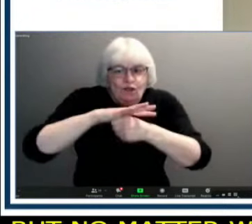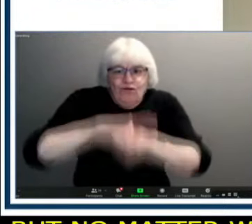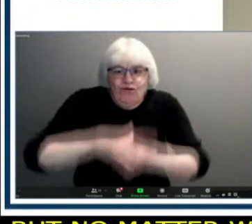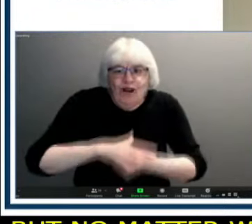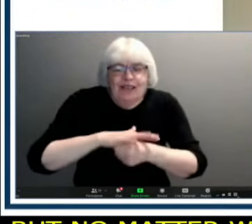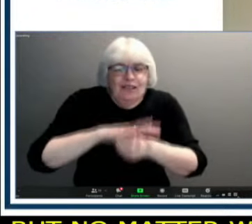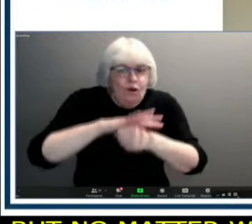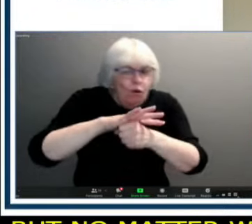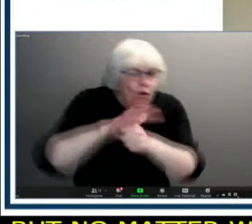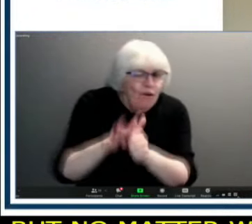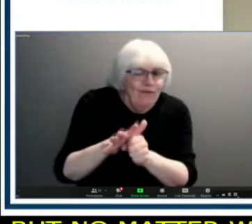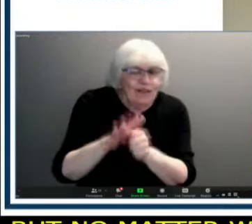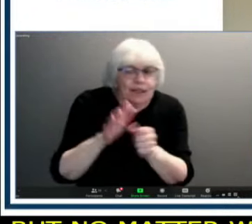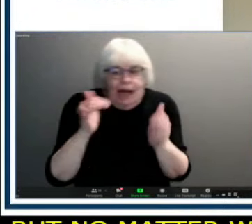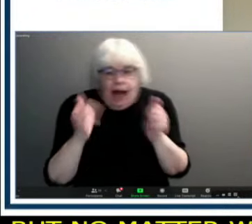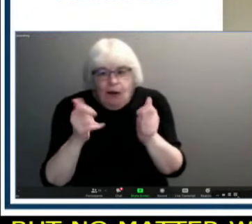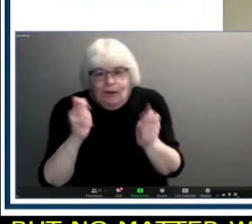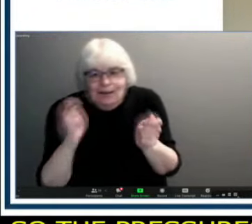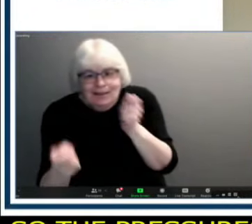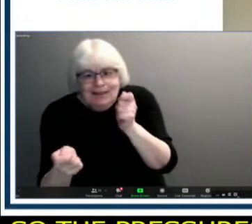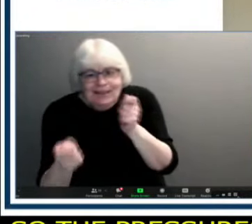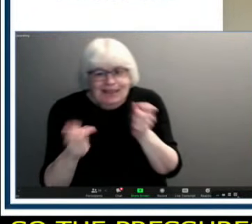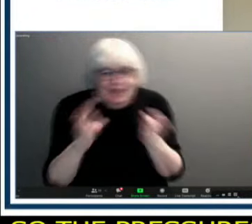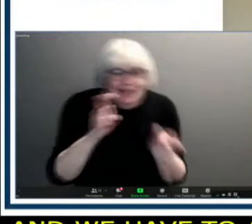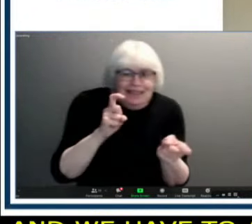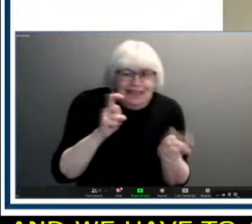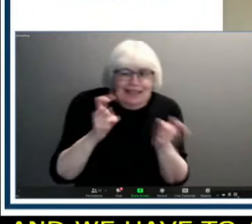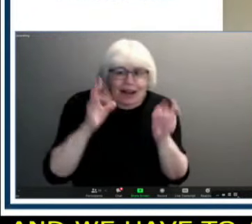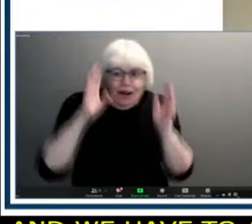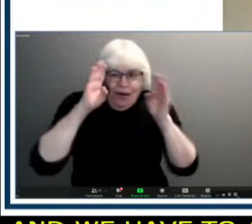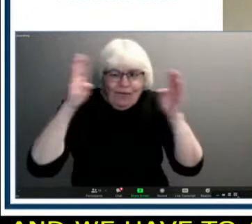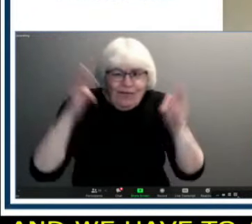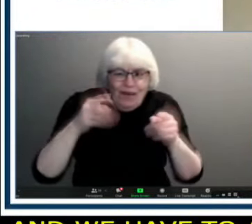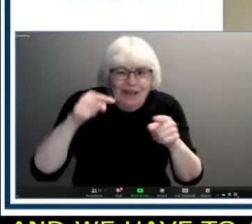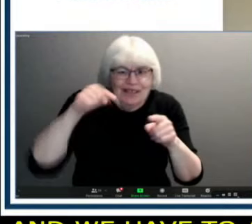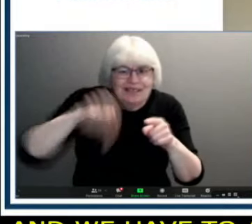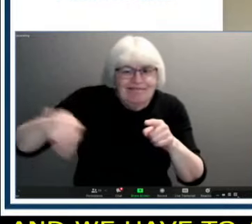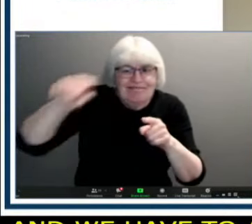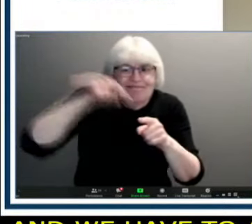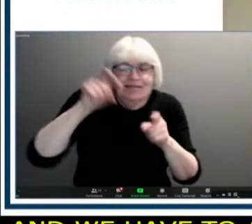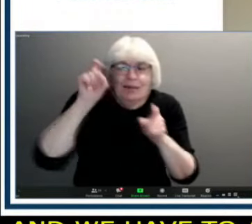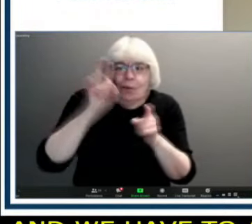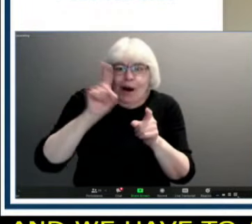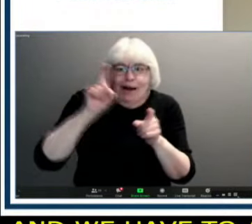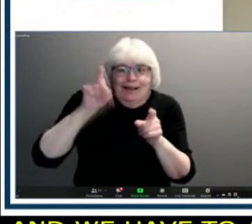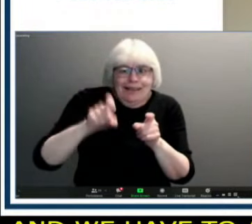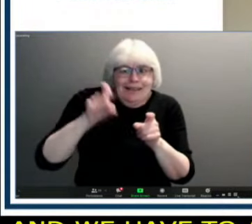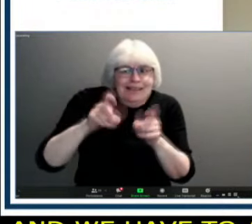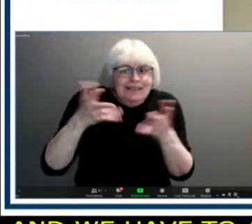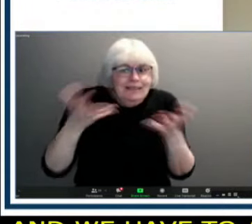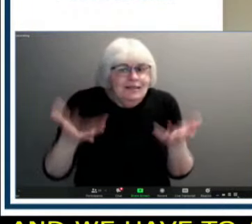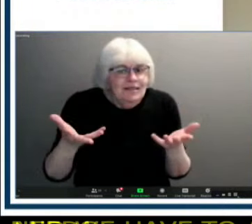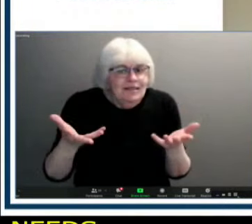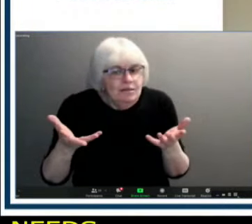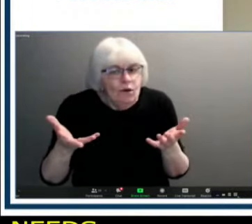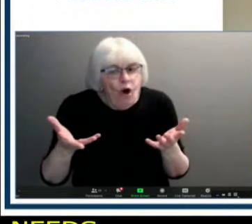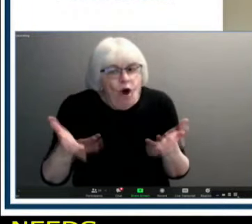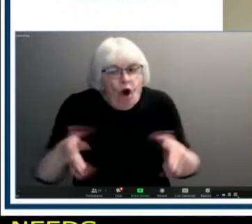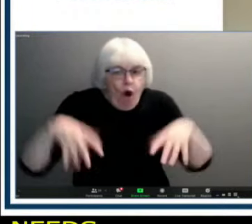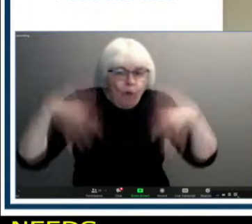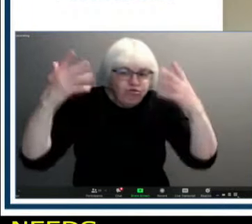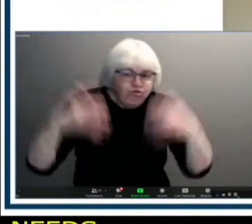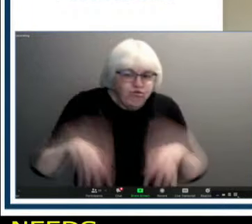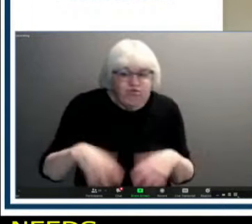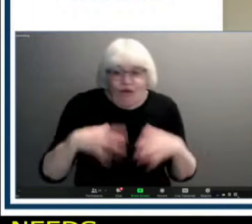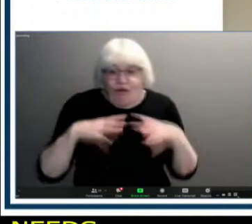highest priority needs. And we're at a point now where we just can't afford the luxury of having people just test because